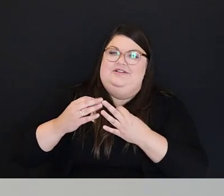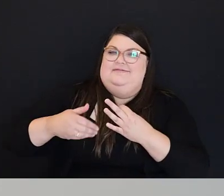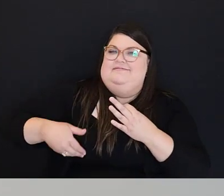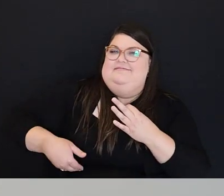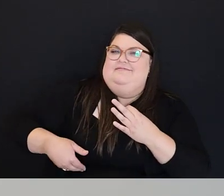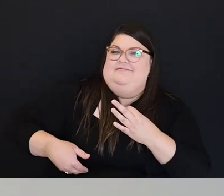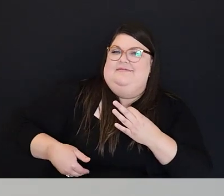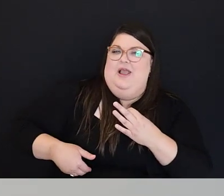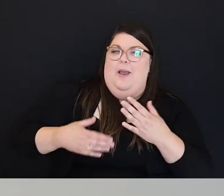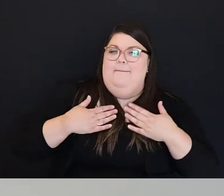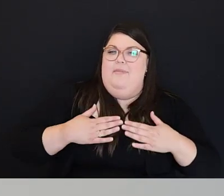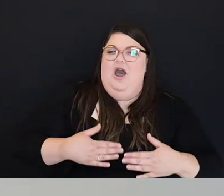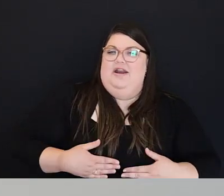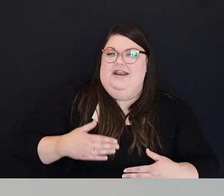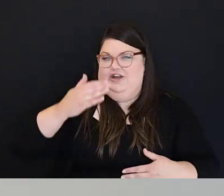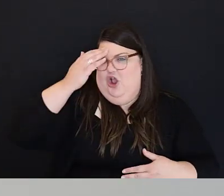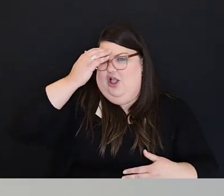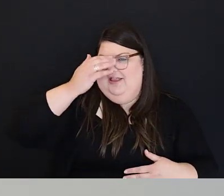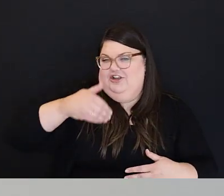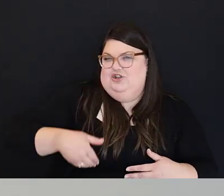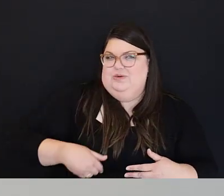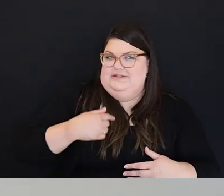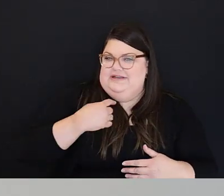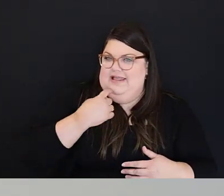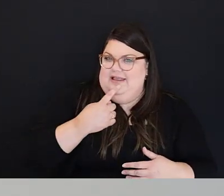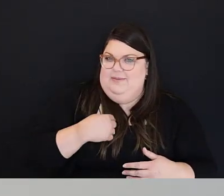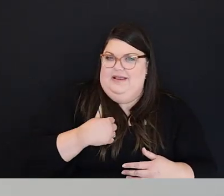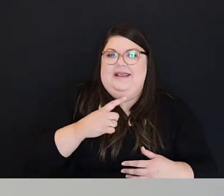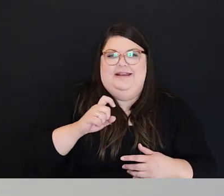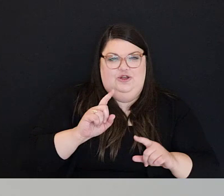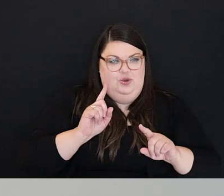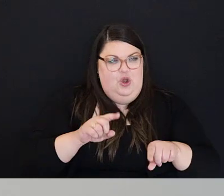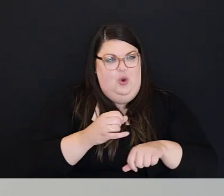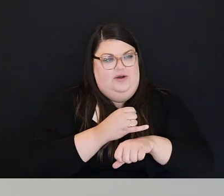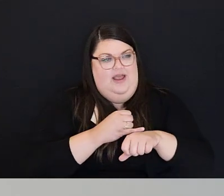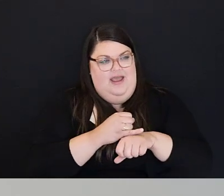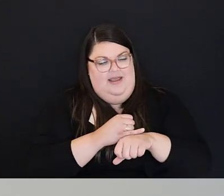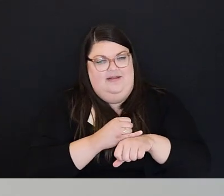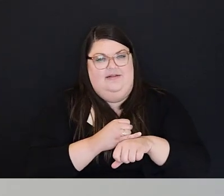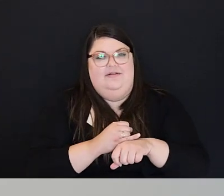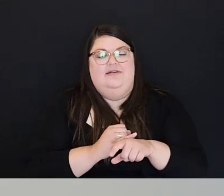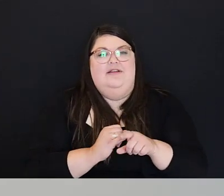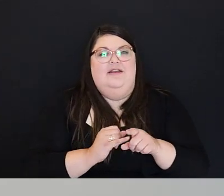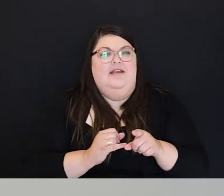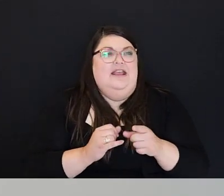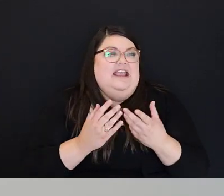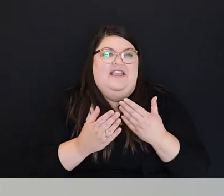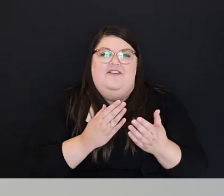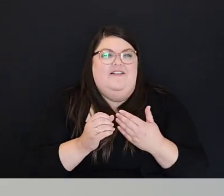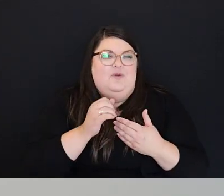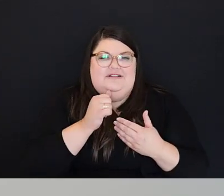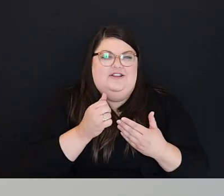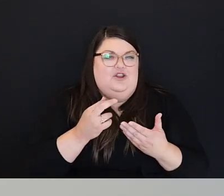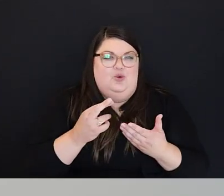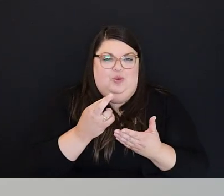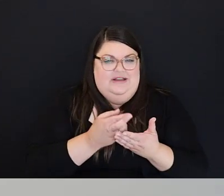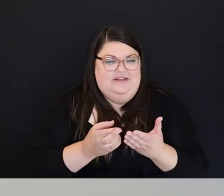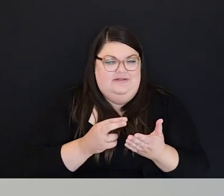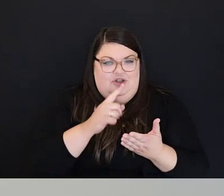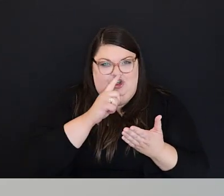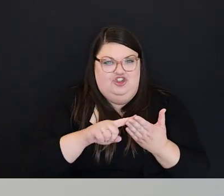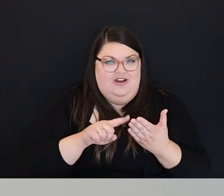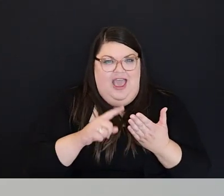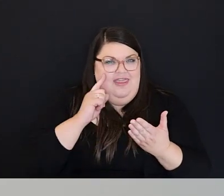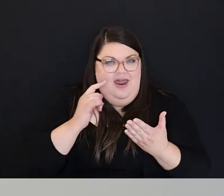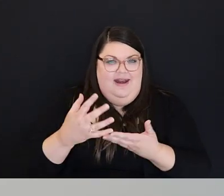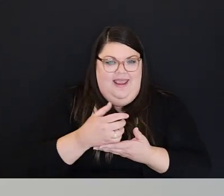Lewis, even if it was not the experience or the material or the research that I thought I was going to be gathering there. It became